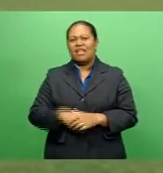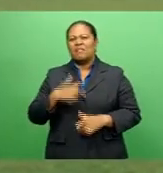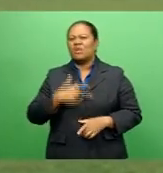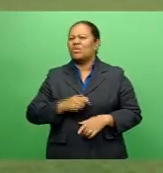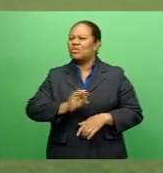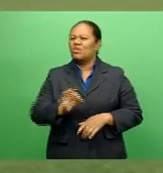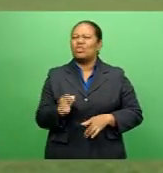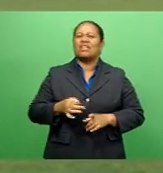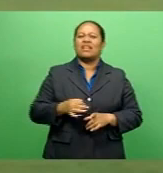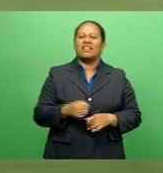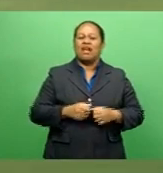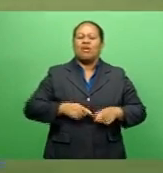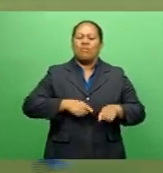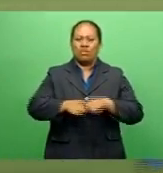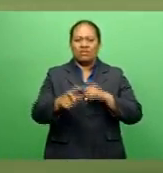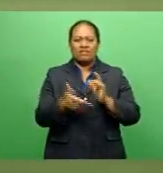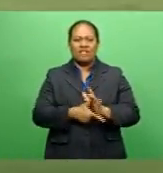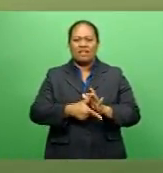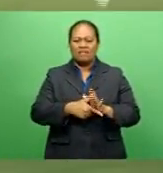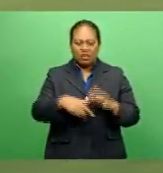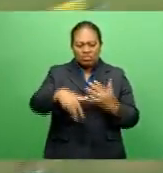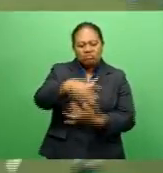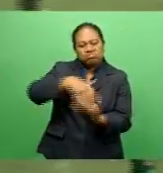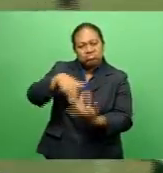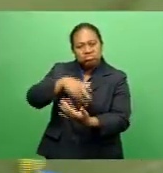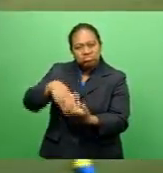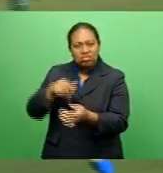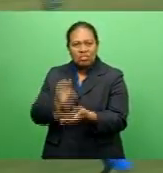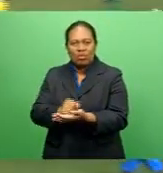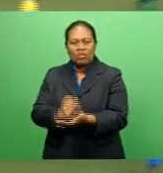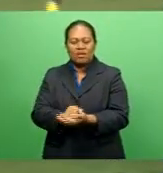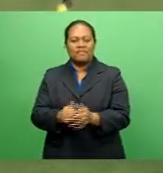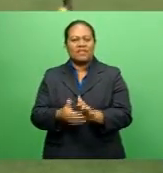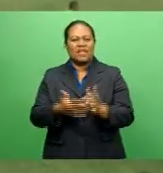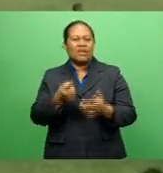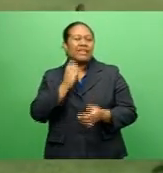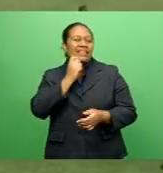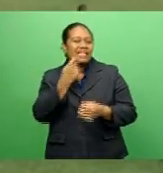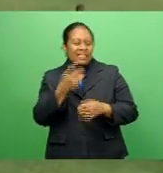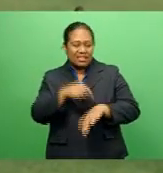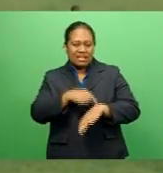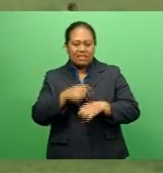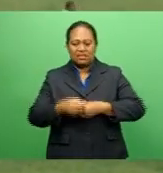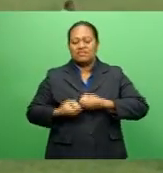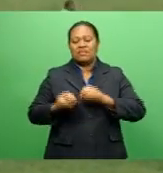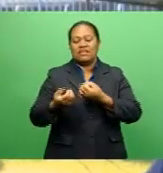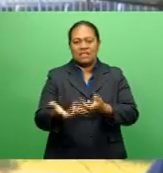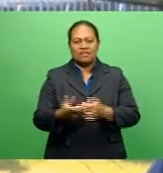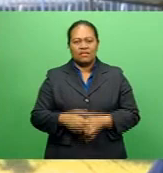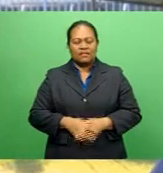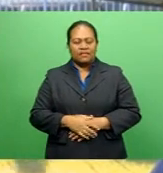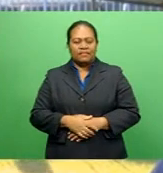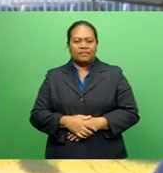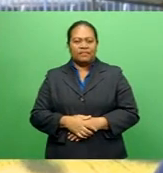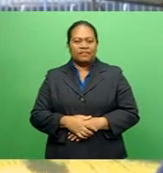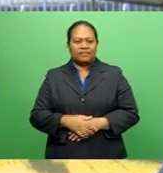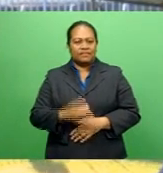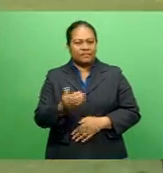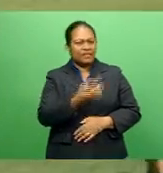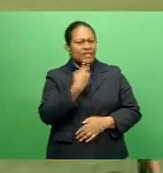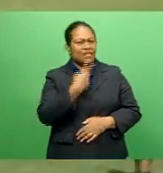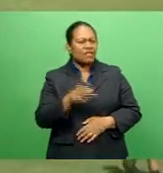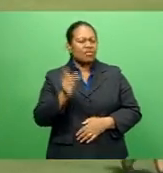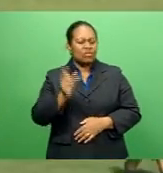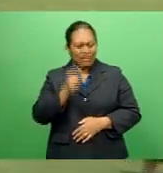with us just the last 2-3 weeks. Given a little more time, and the two will be a force to reckon with. Still, they have done well,